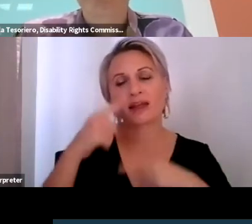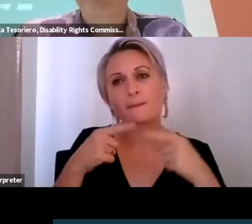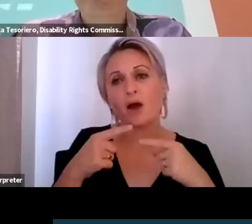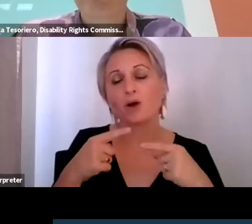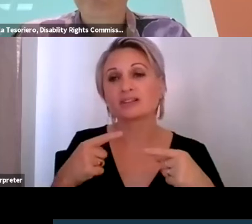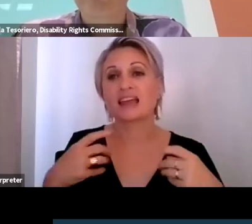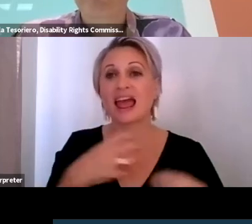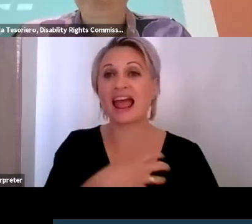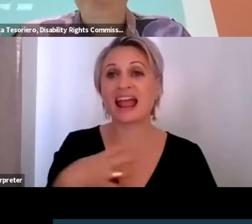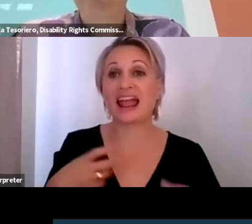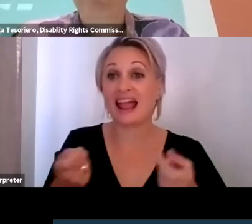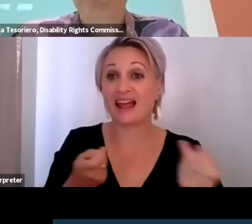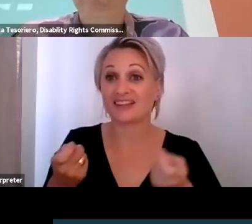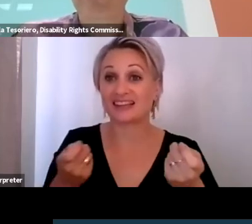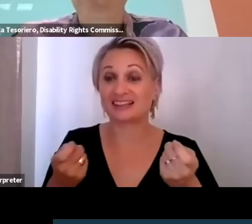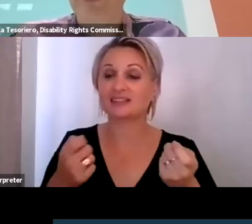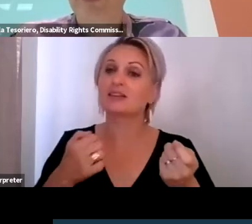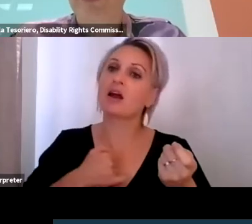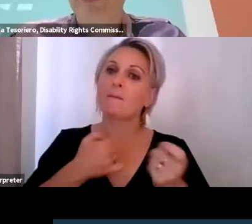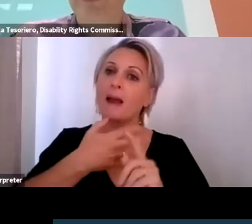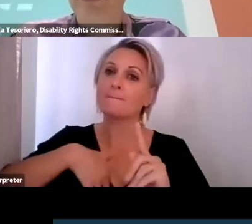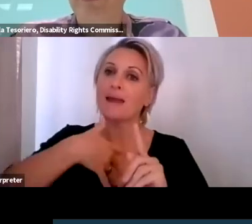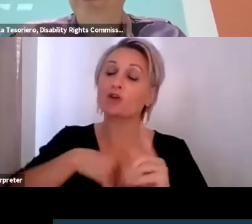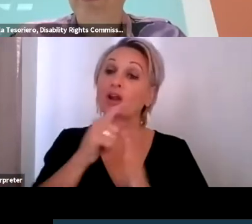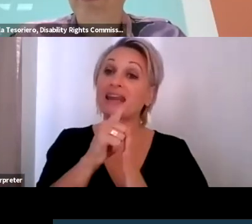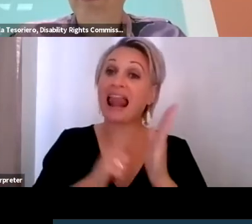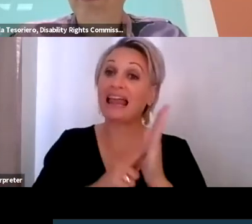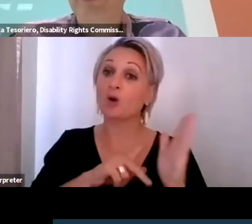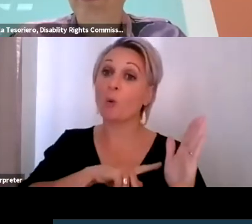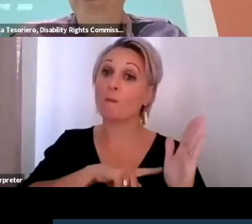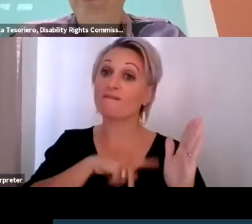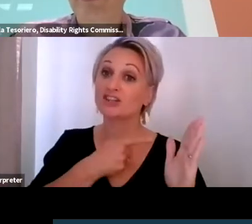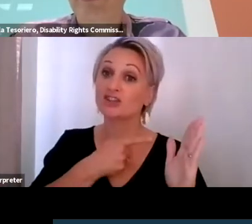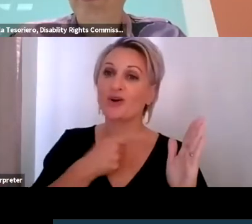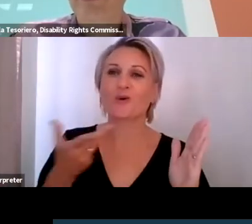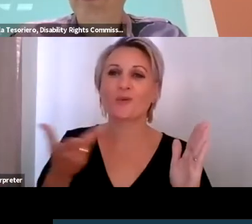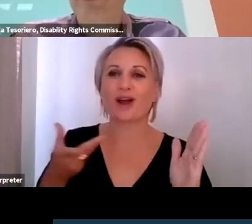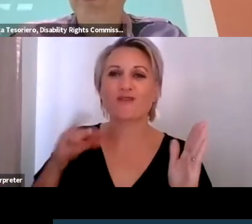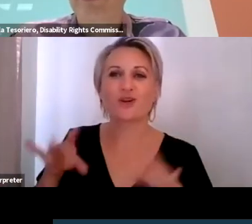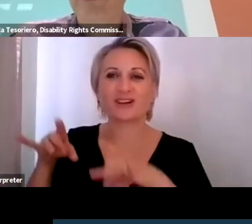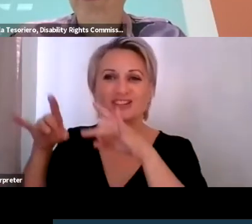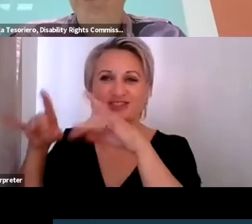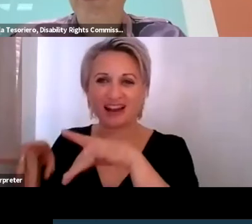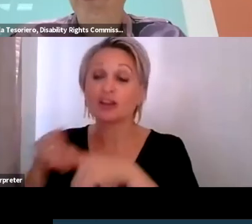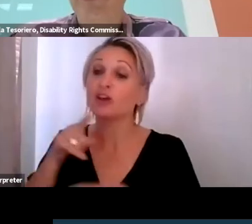in the legal profession where I'm from in Australia. It's been active for some time. You have a background as a lawyer.